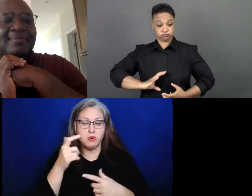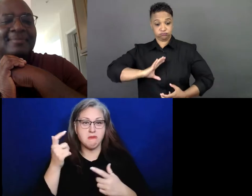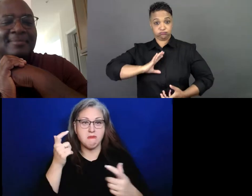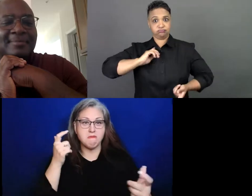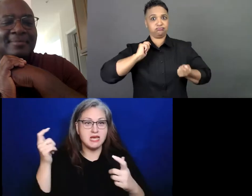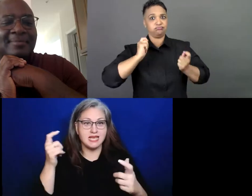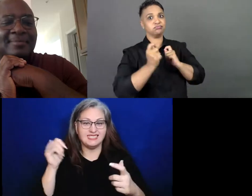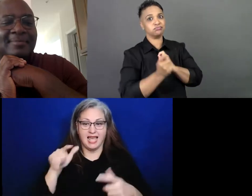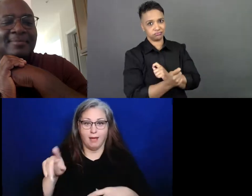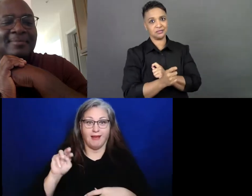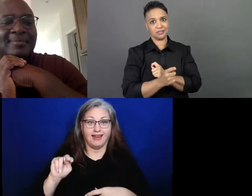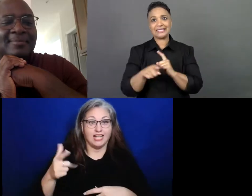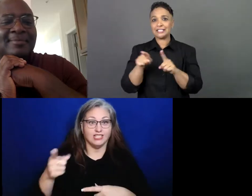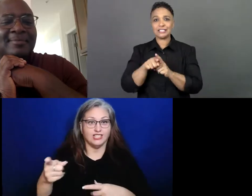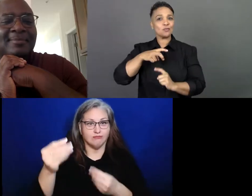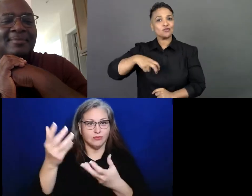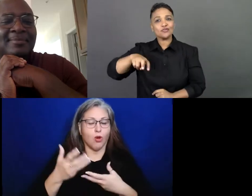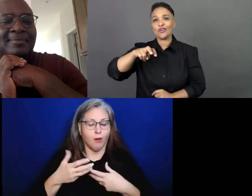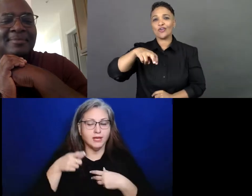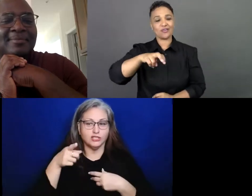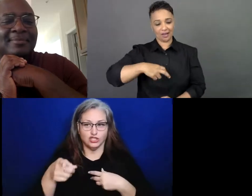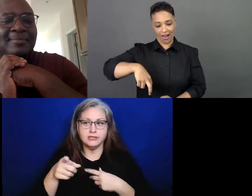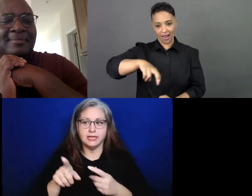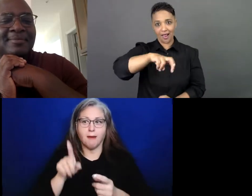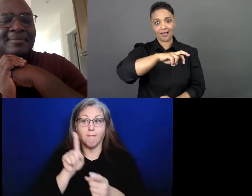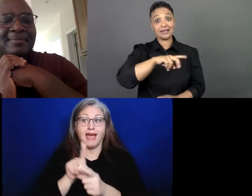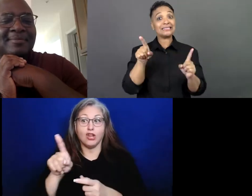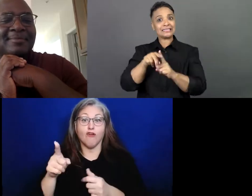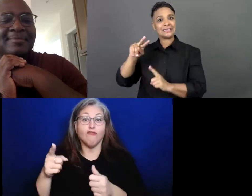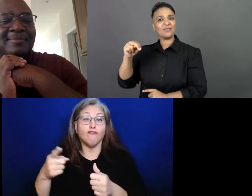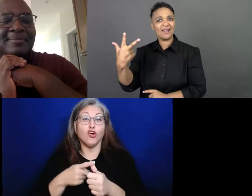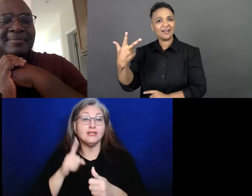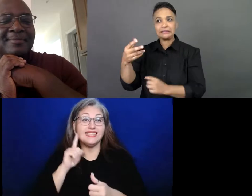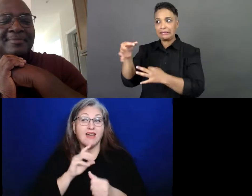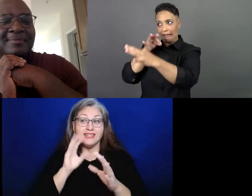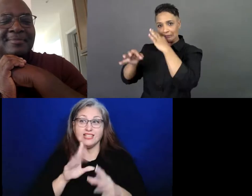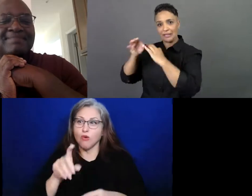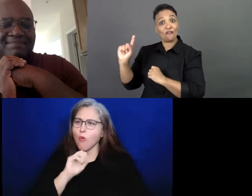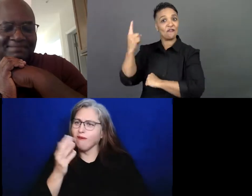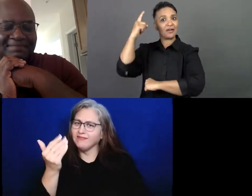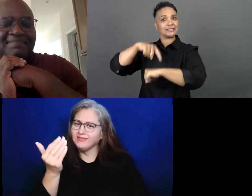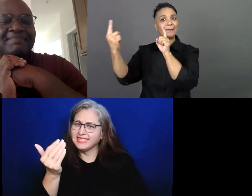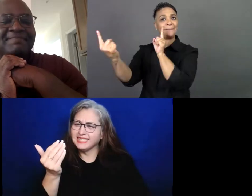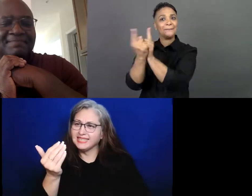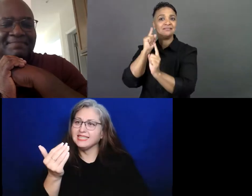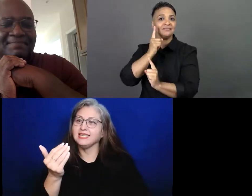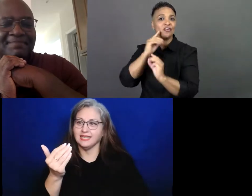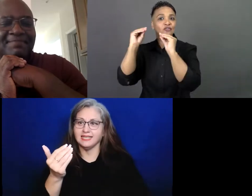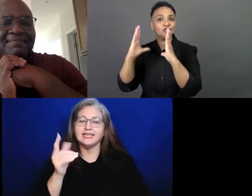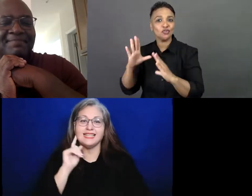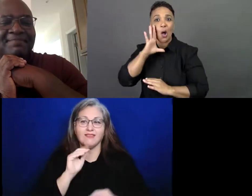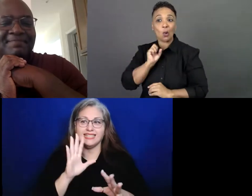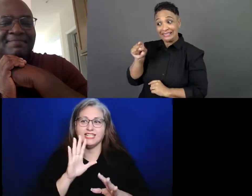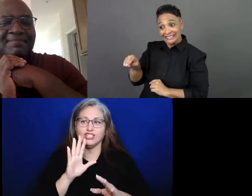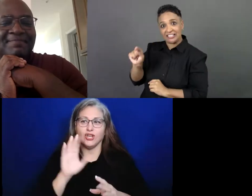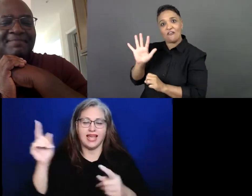Like Nancy shared with me, she met her first deaf teacher, you 15, when deaf teacher